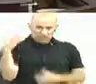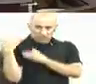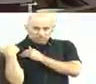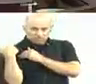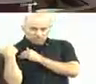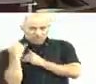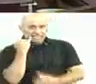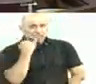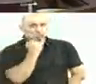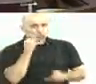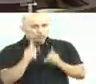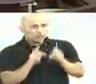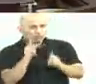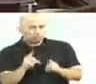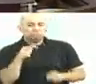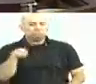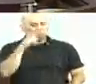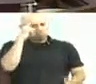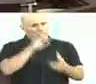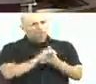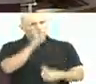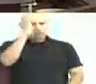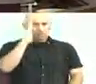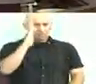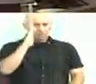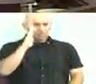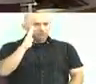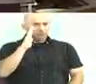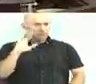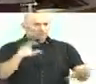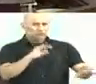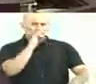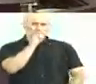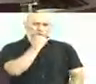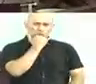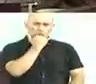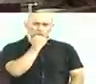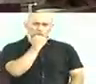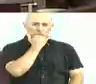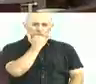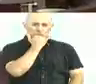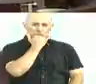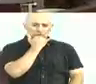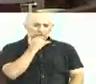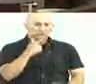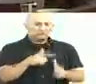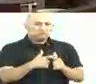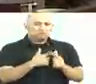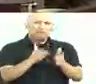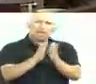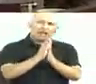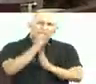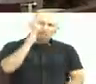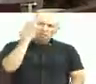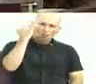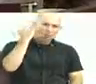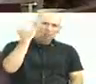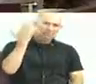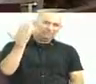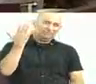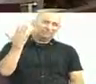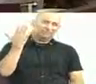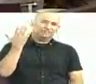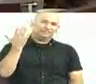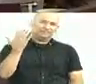responsibility, they believed God had wronged them. And they asked God, why have you treated us